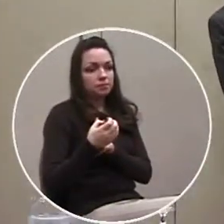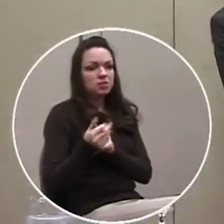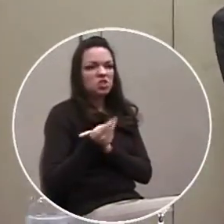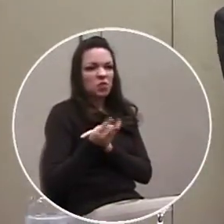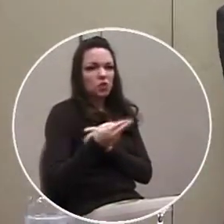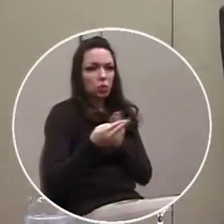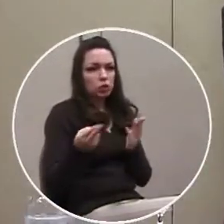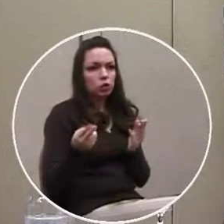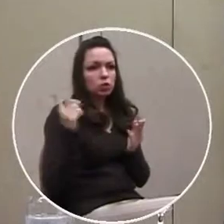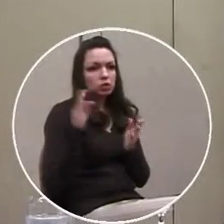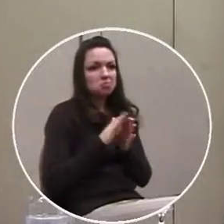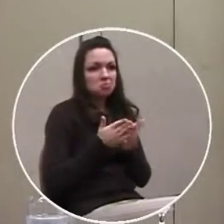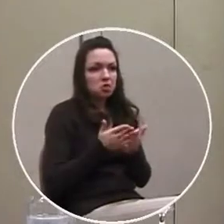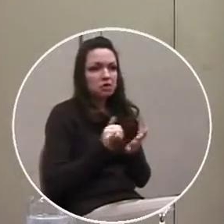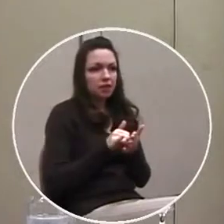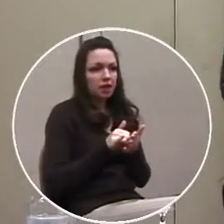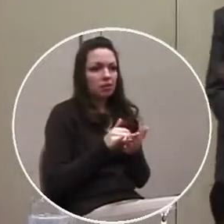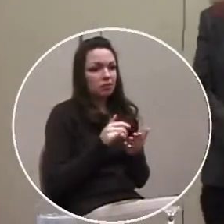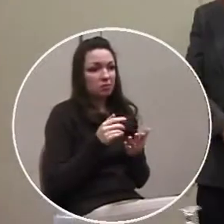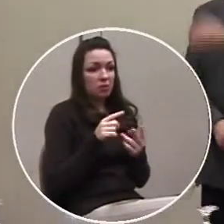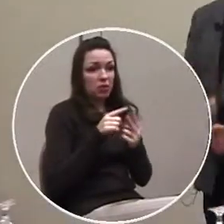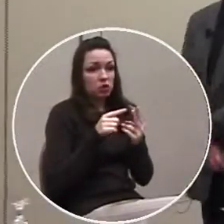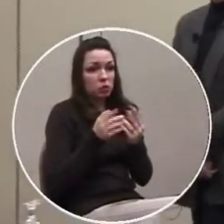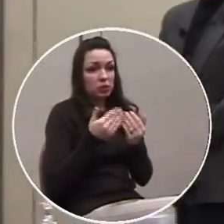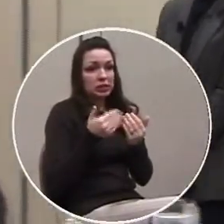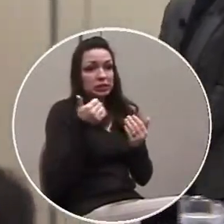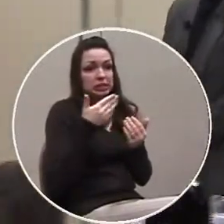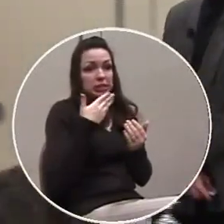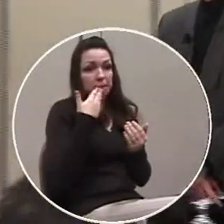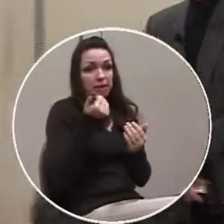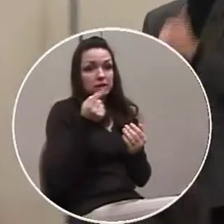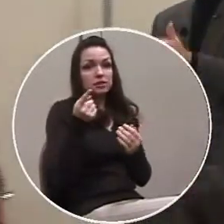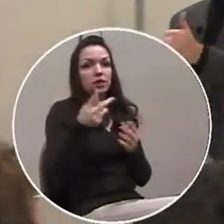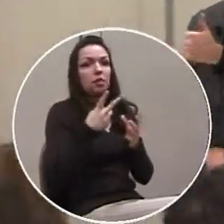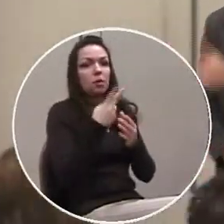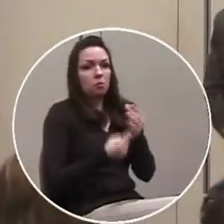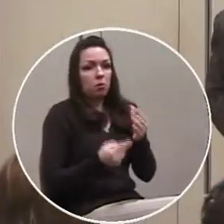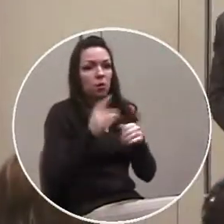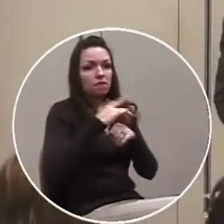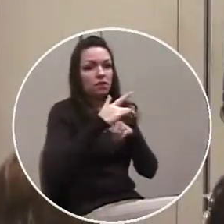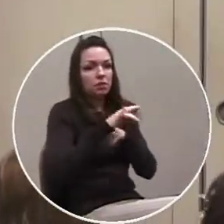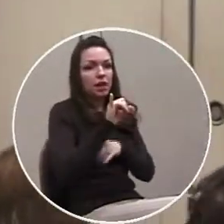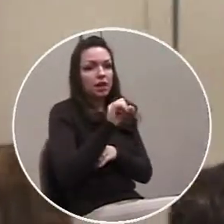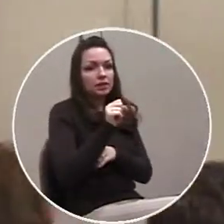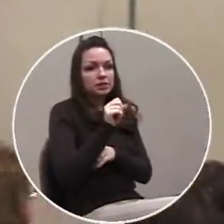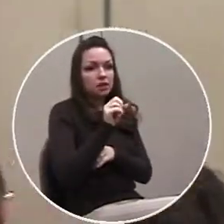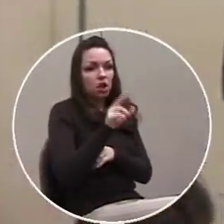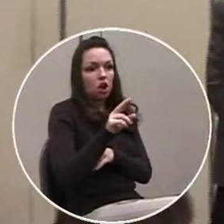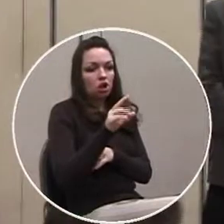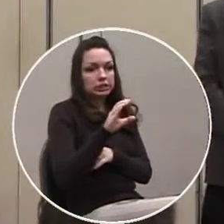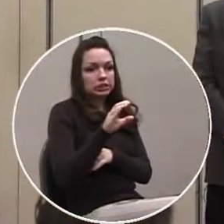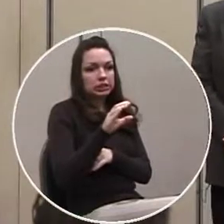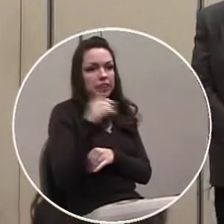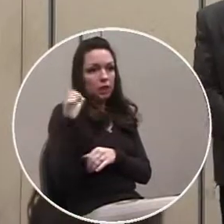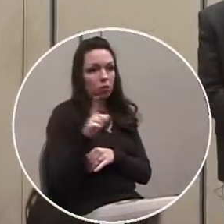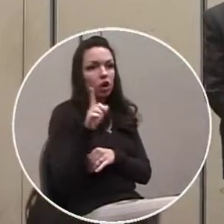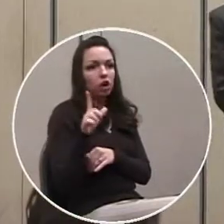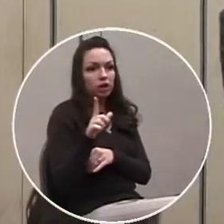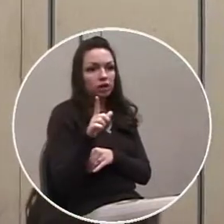resources, books that are probably the two easiest and best. Yes? Both available in the ISRC library. Excellent.